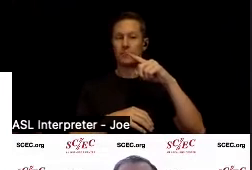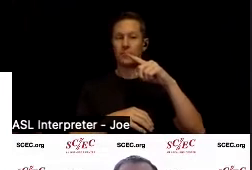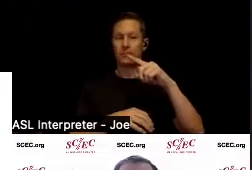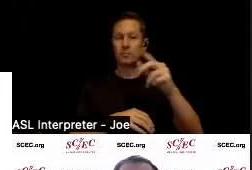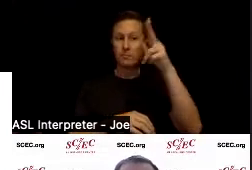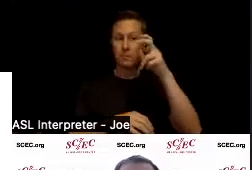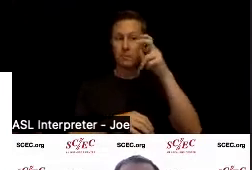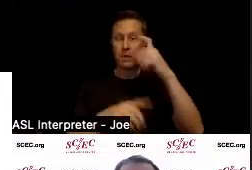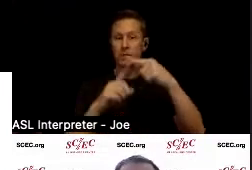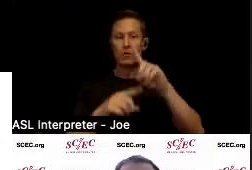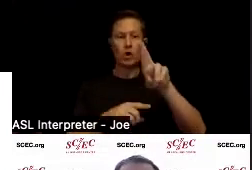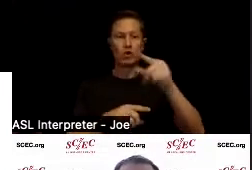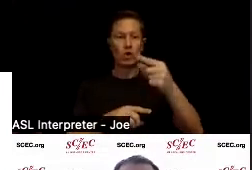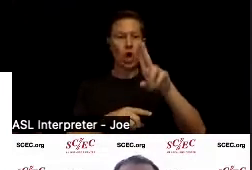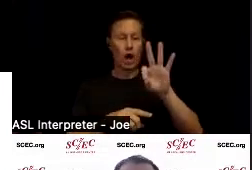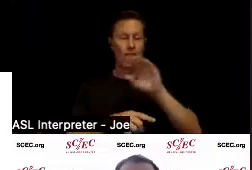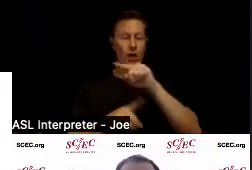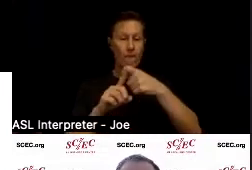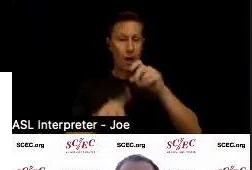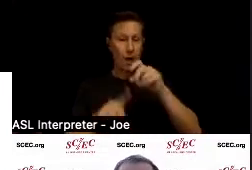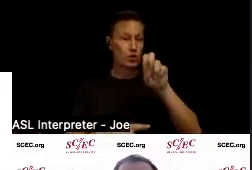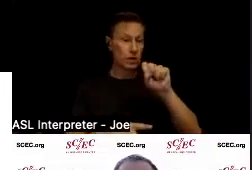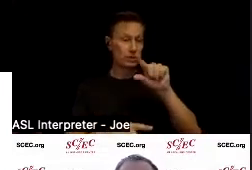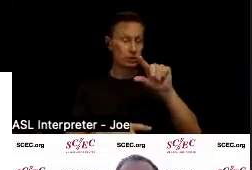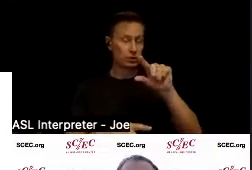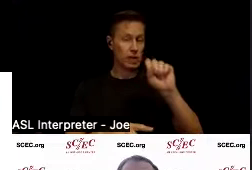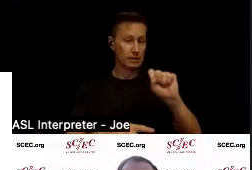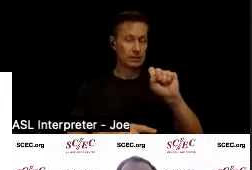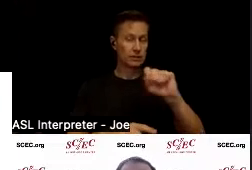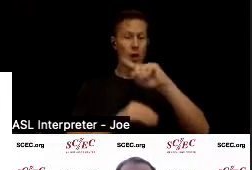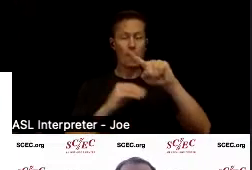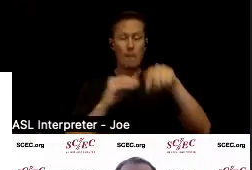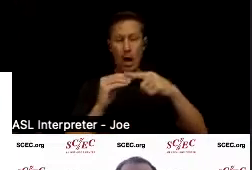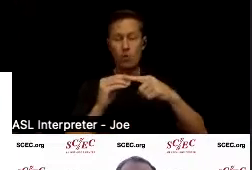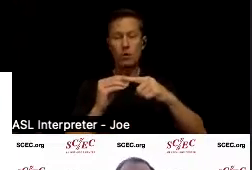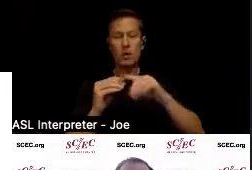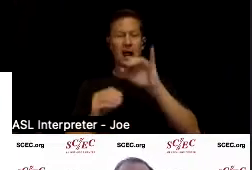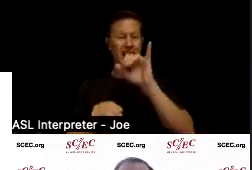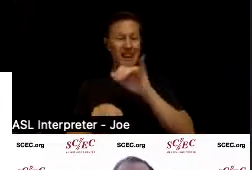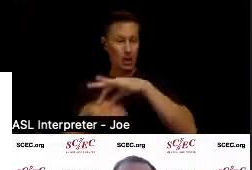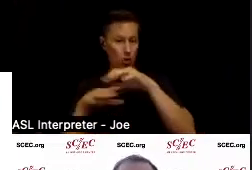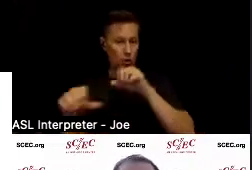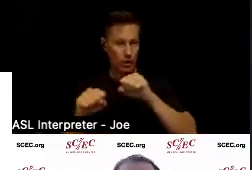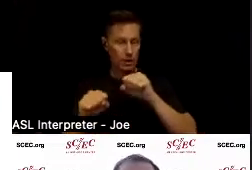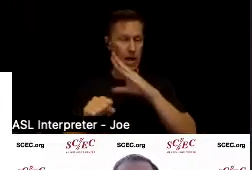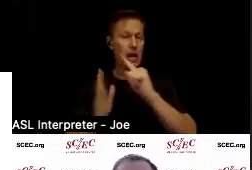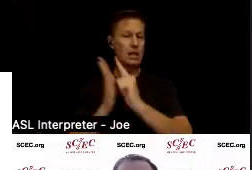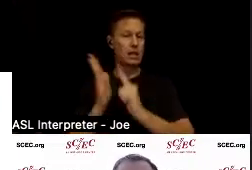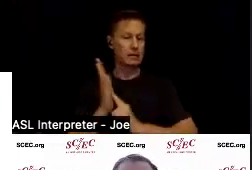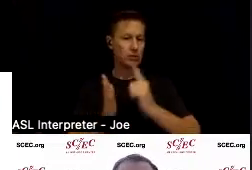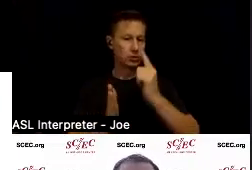Geological Survey about the earthquake and the lessons learned at that time. We're also going to hear about the emergency response lessons